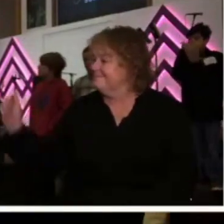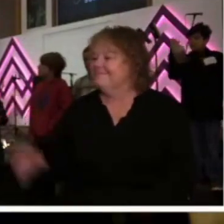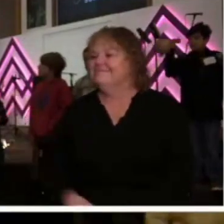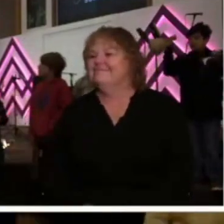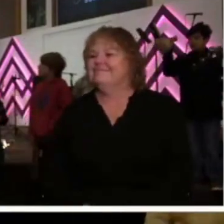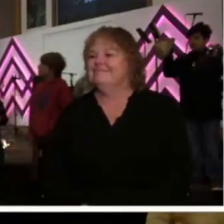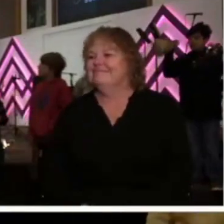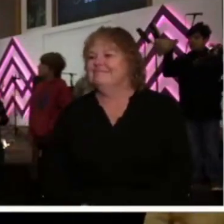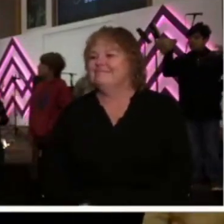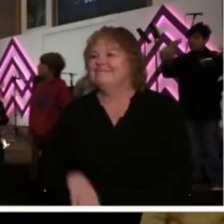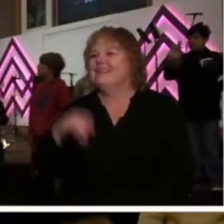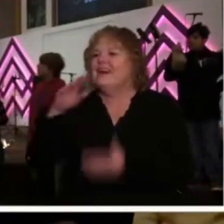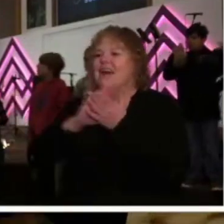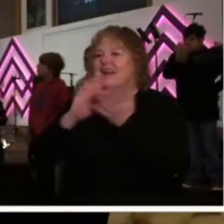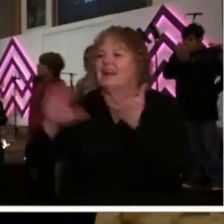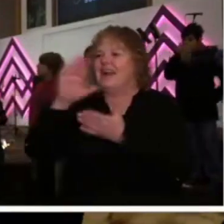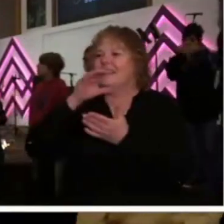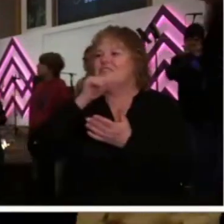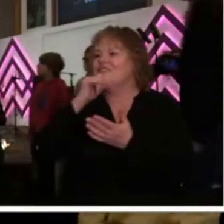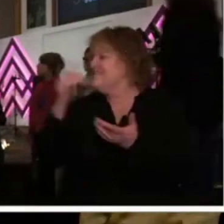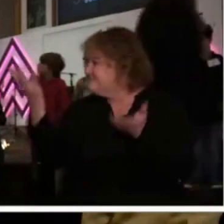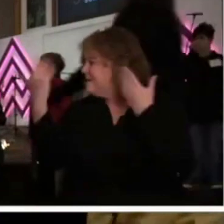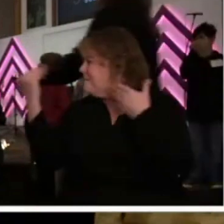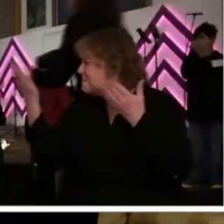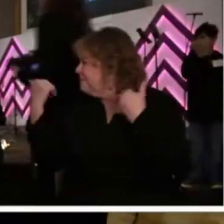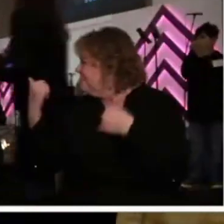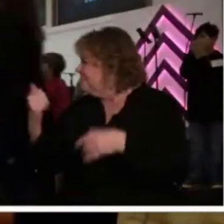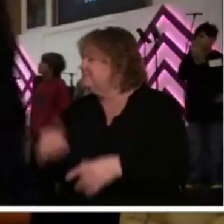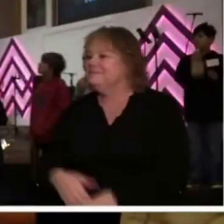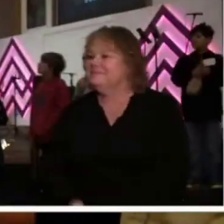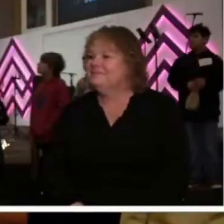kids coming, and now there's a crash.